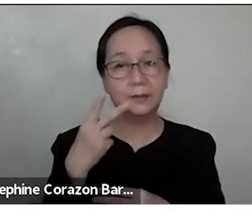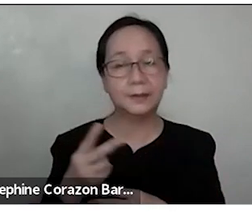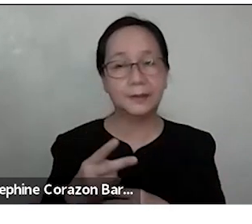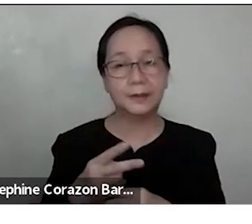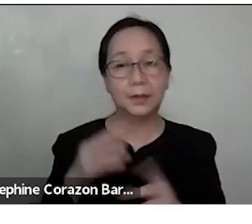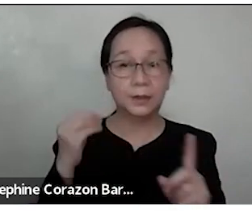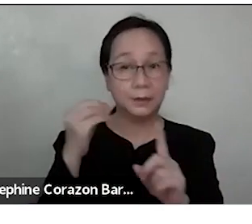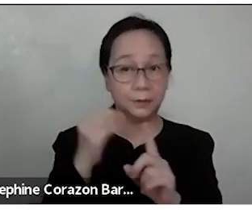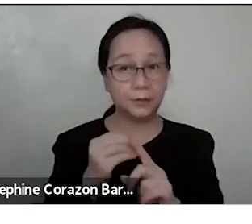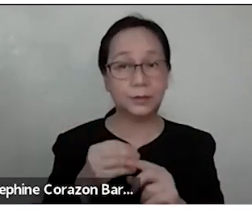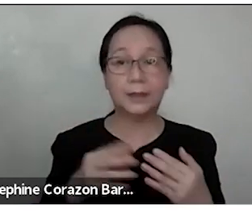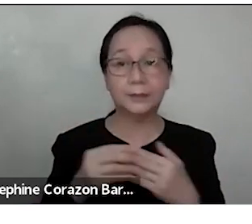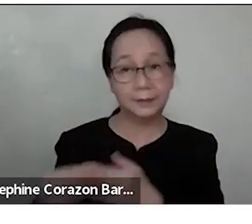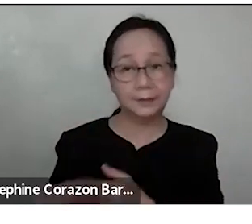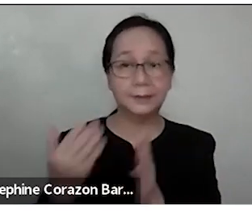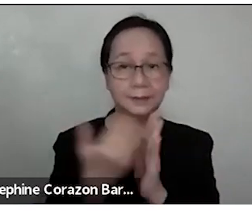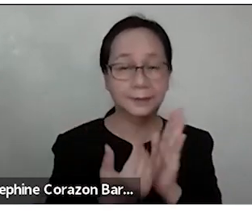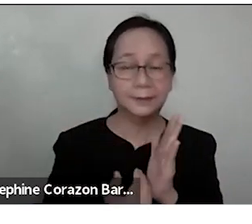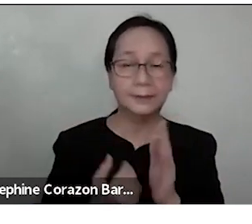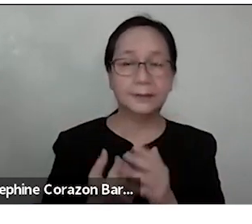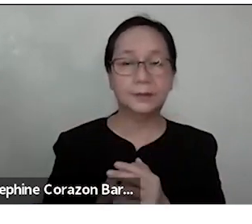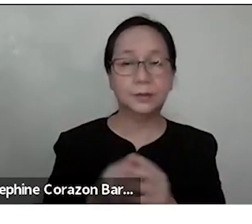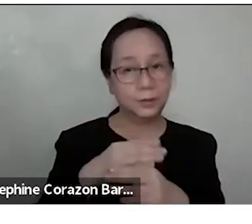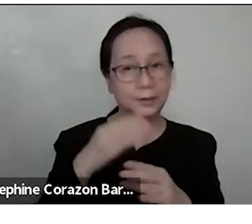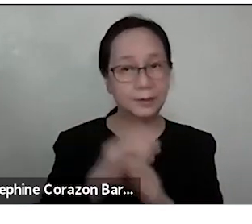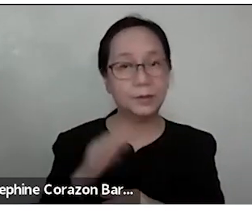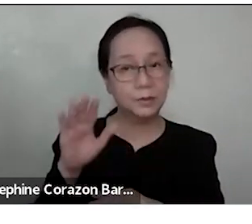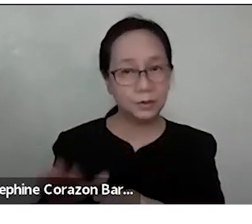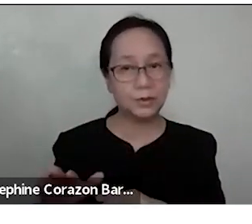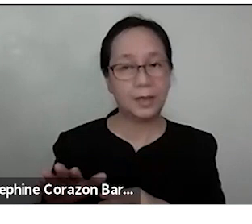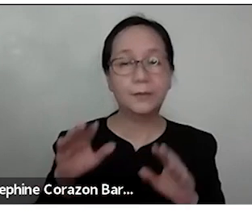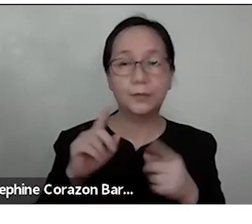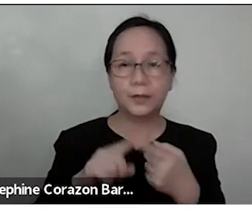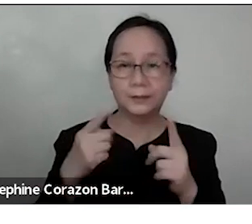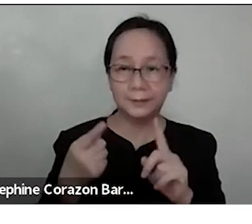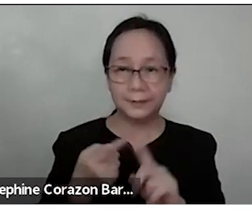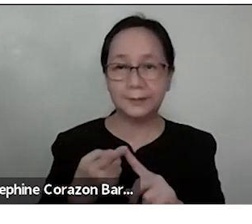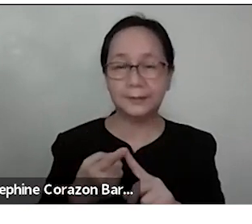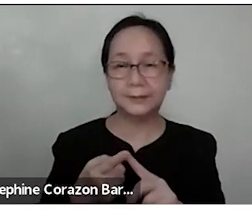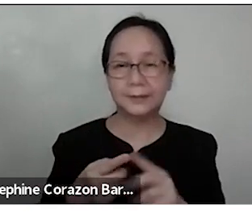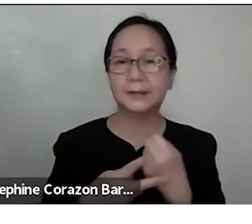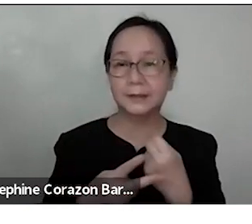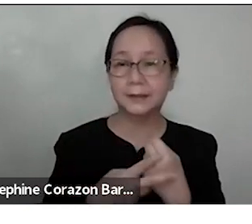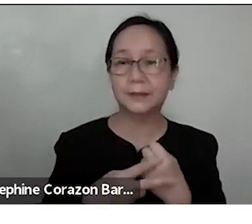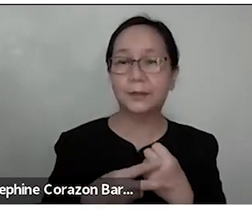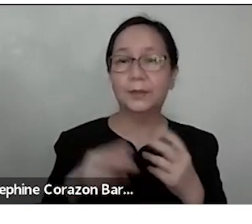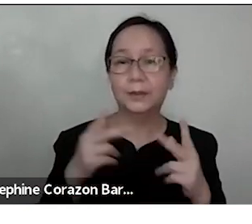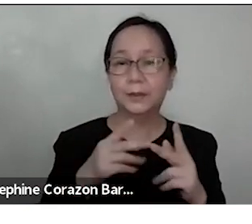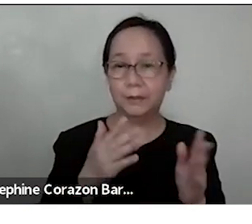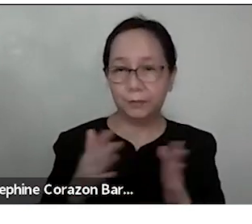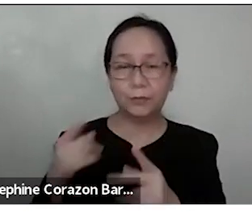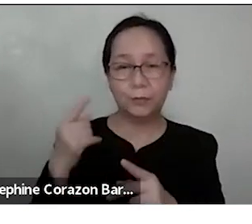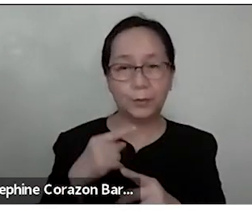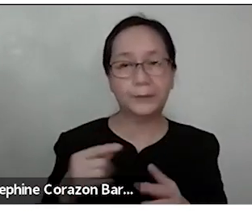objectives of the guidelines, with the main one to create child-friendly, inclusive, and safe platforms for online participation